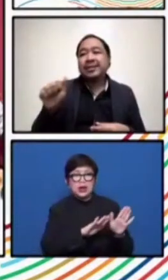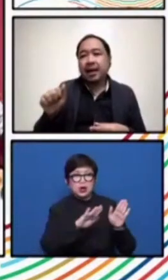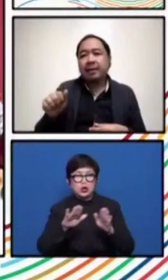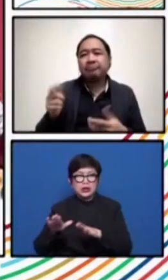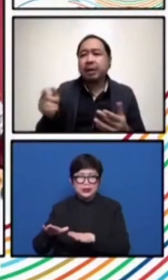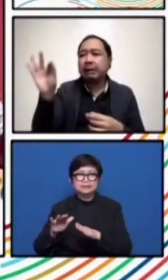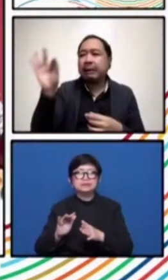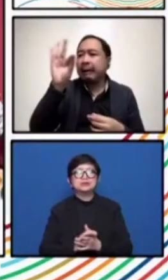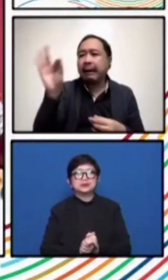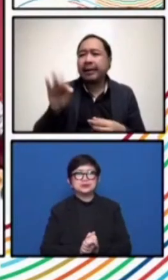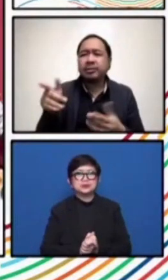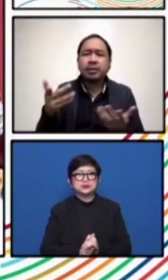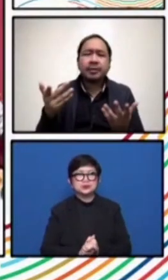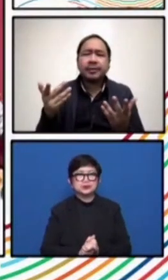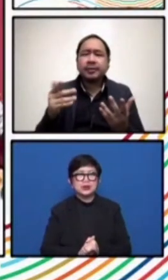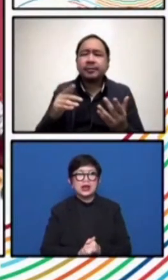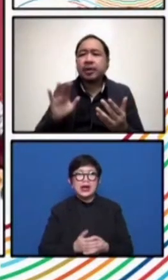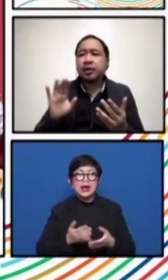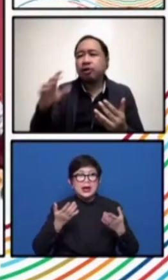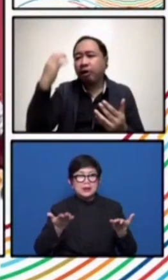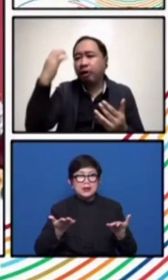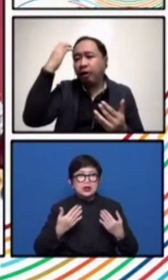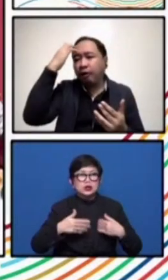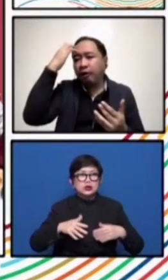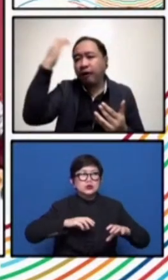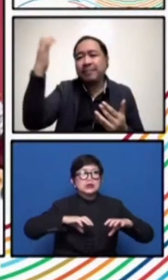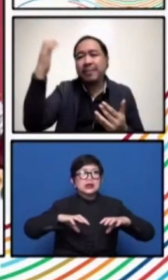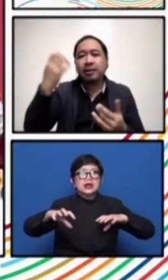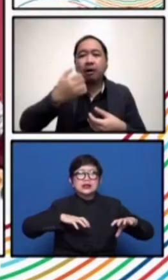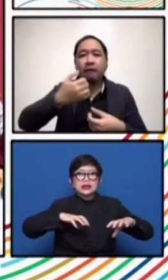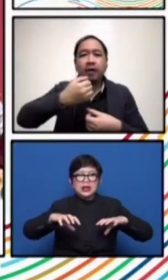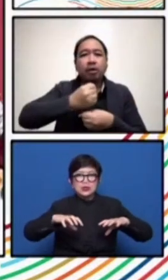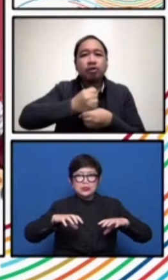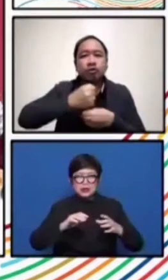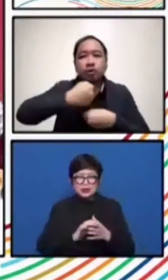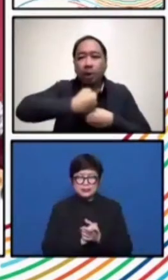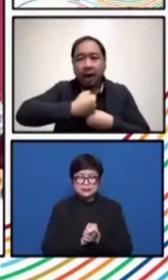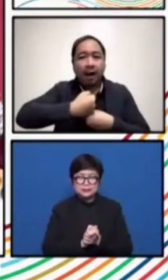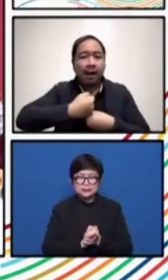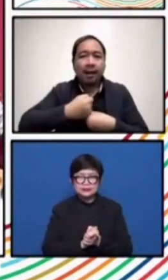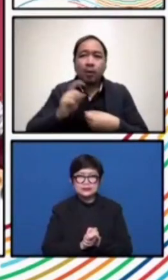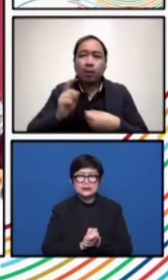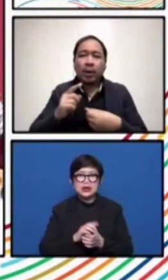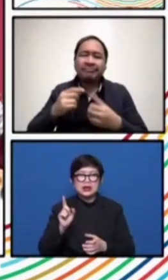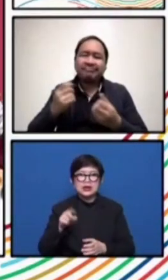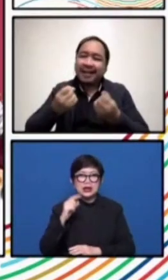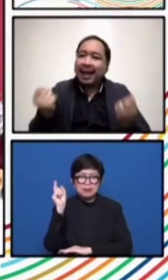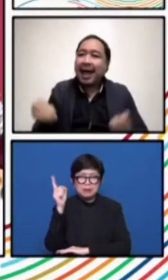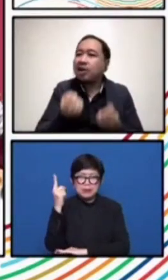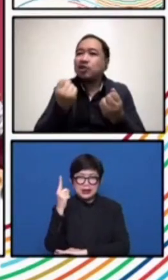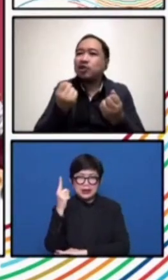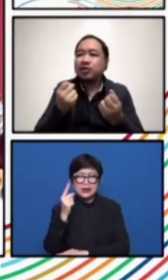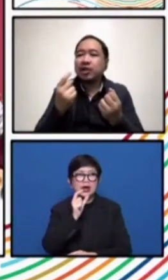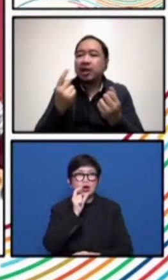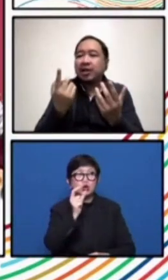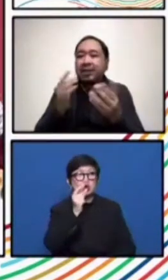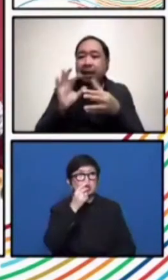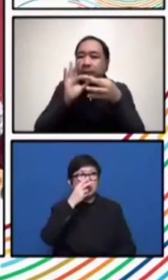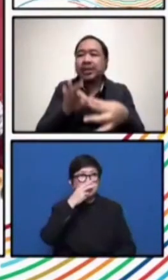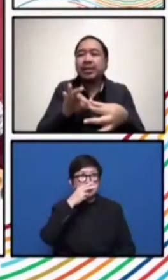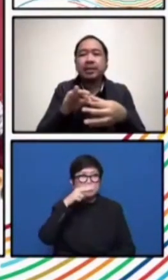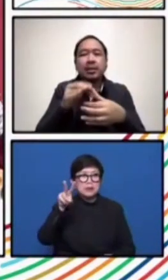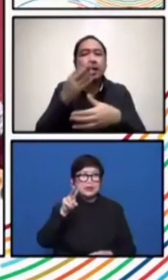actions have been taken by the government of Tonga to address the emerging issues and opportunities concerning the disability inclusive